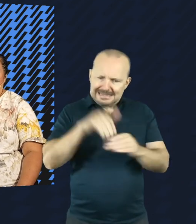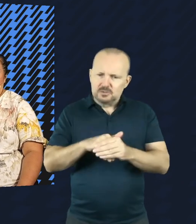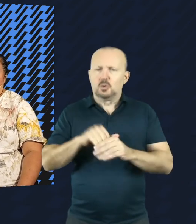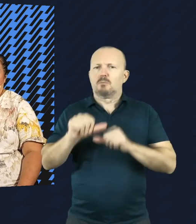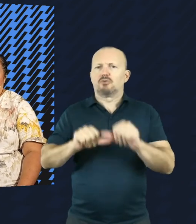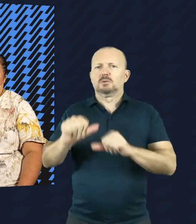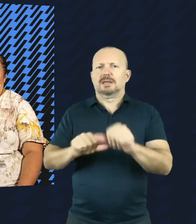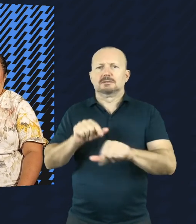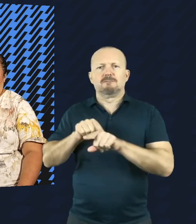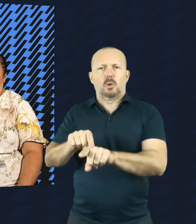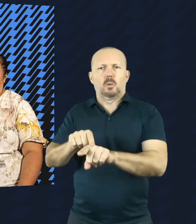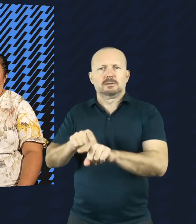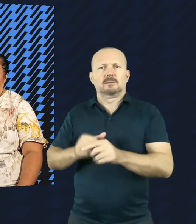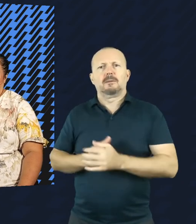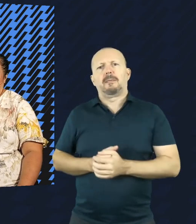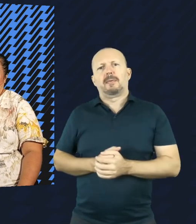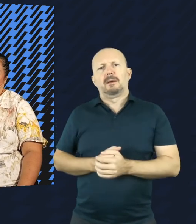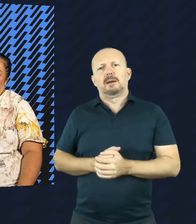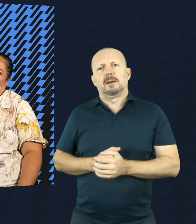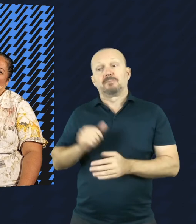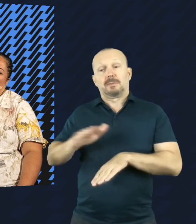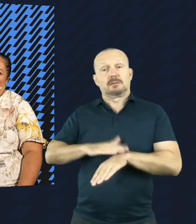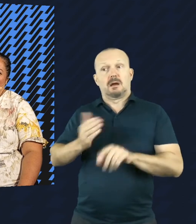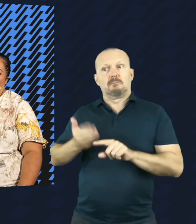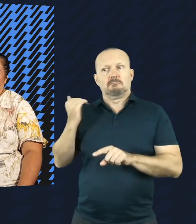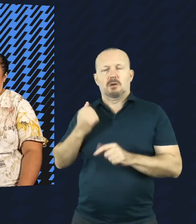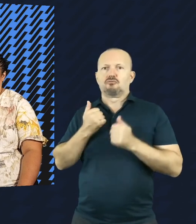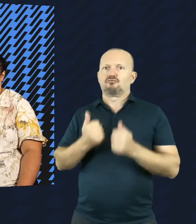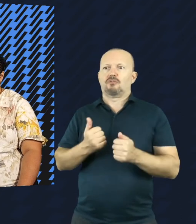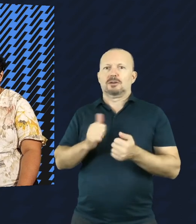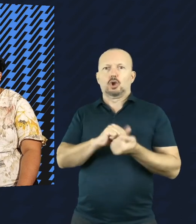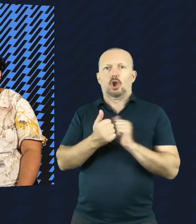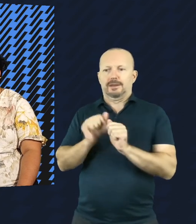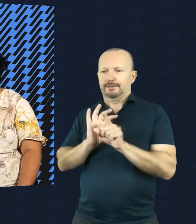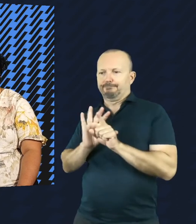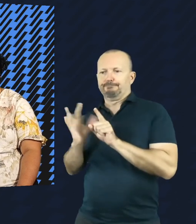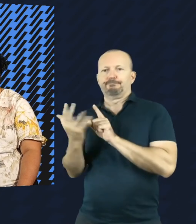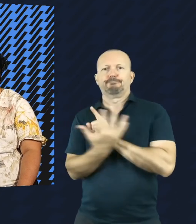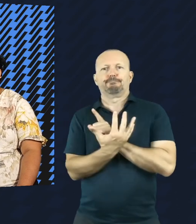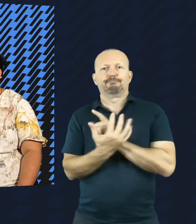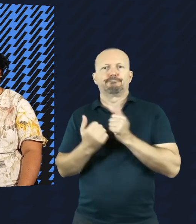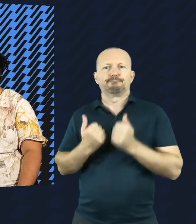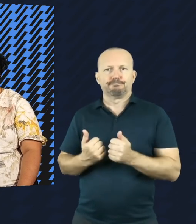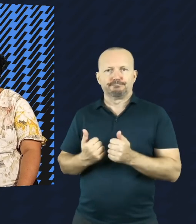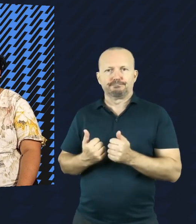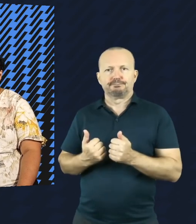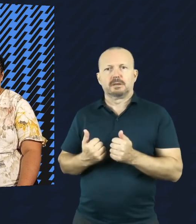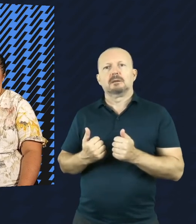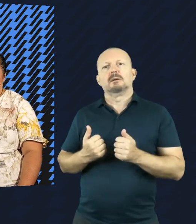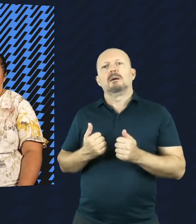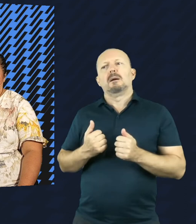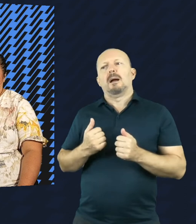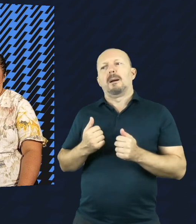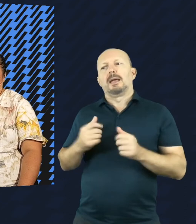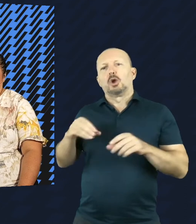great people around me, so my fellow catalogers, but I also had our Māori experts as well.